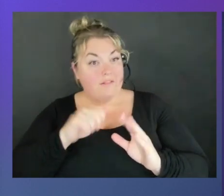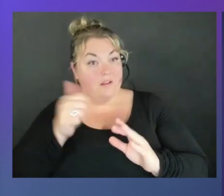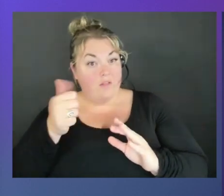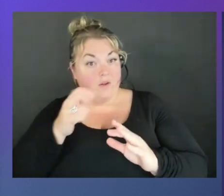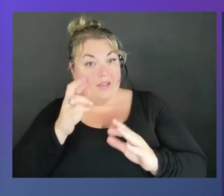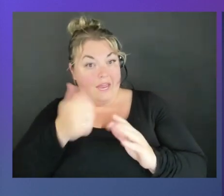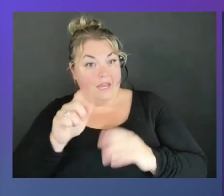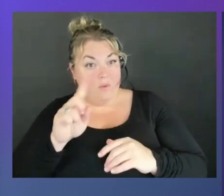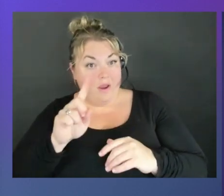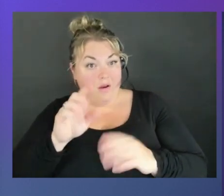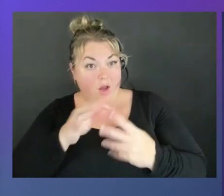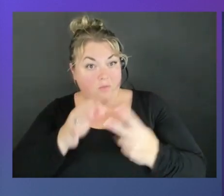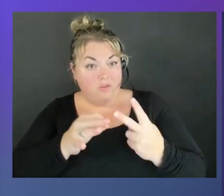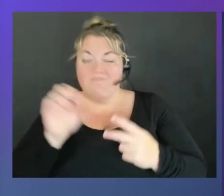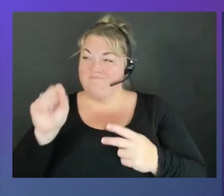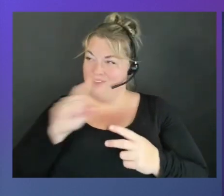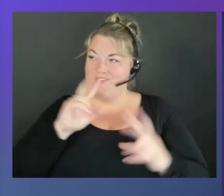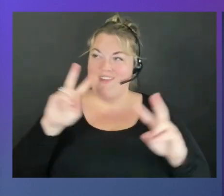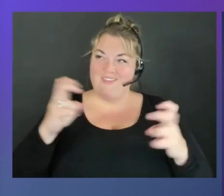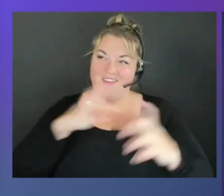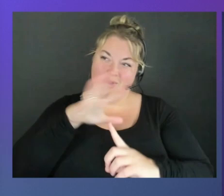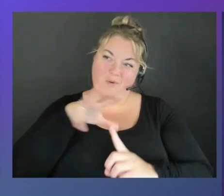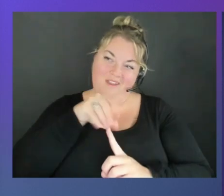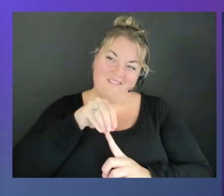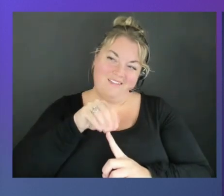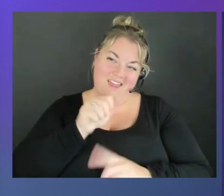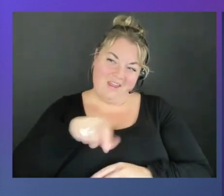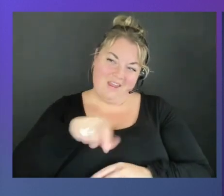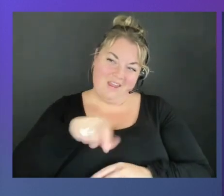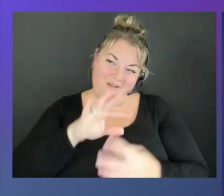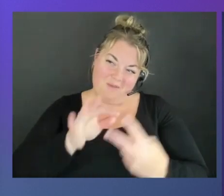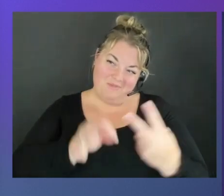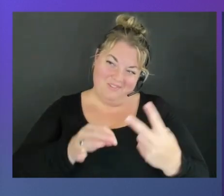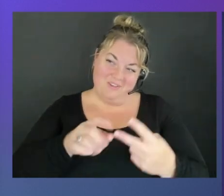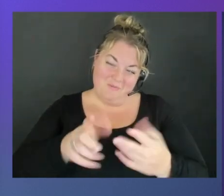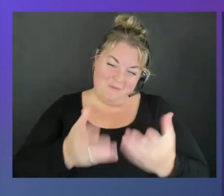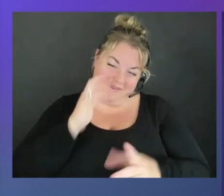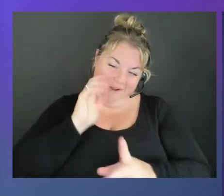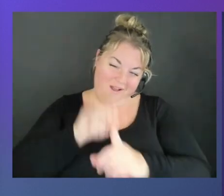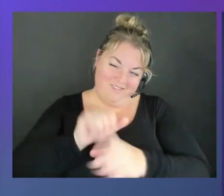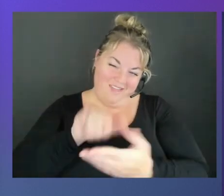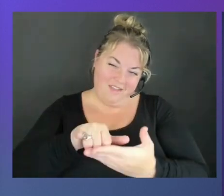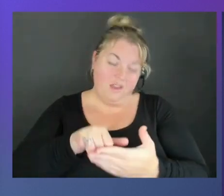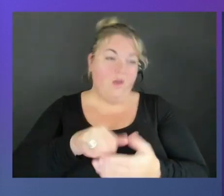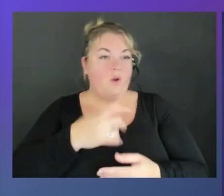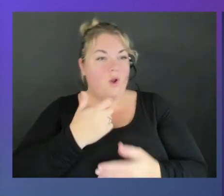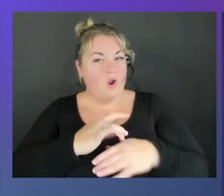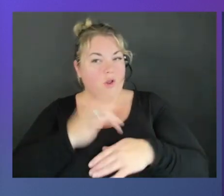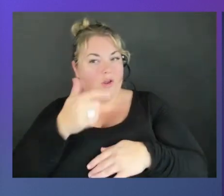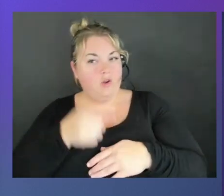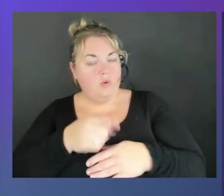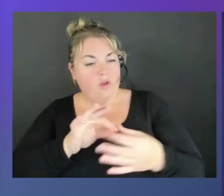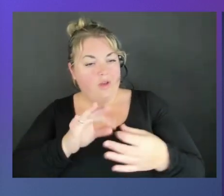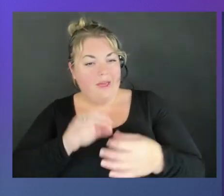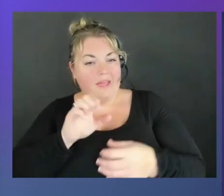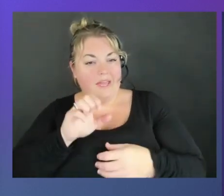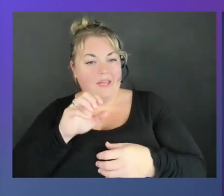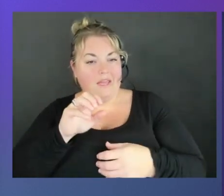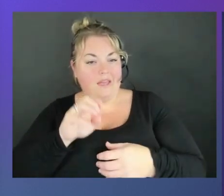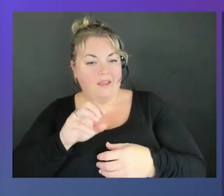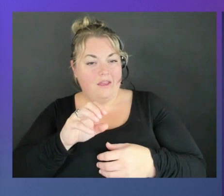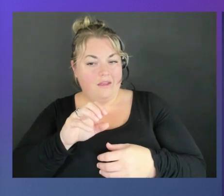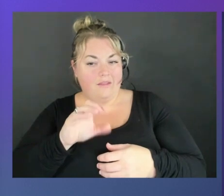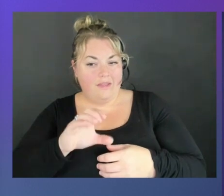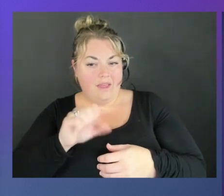around anywhere options. You probably caught up on that. Yeah. So earlier you were talking with Rama about ECS anywhere and EKS anywhere. And